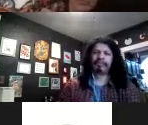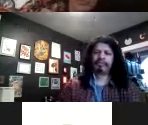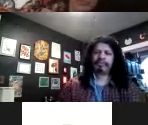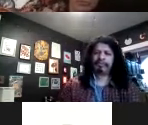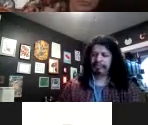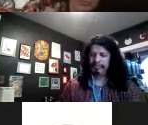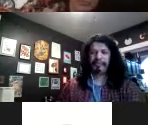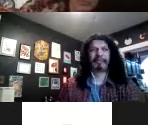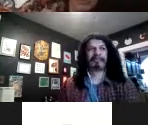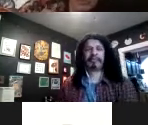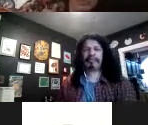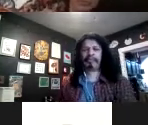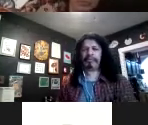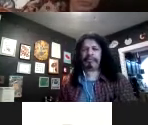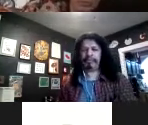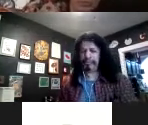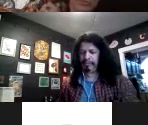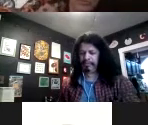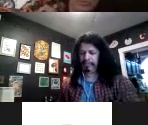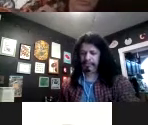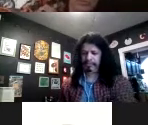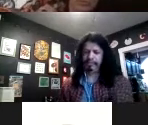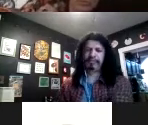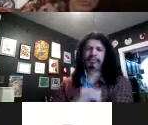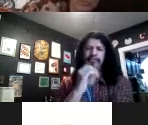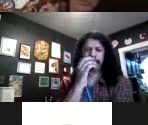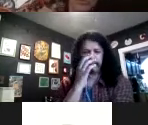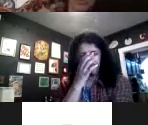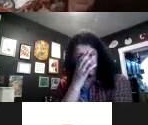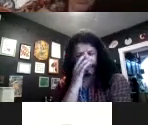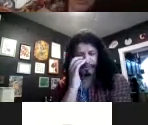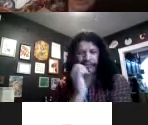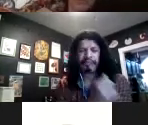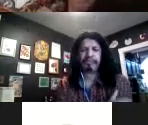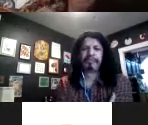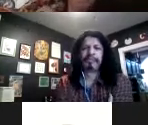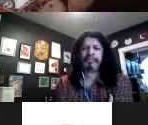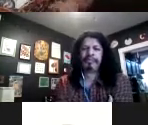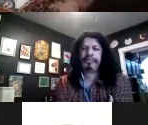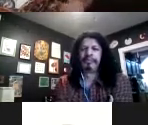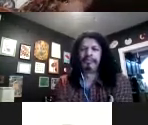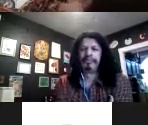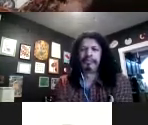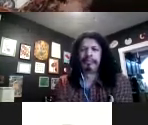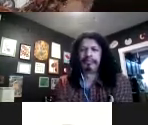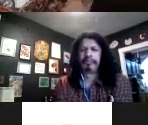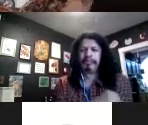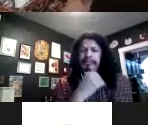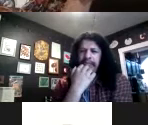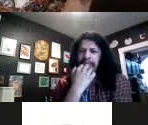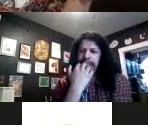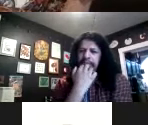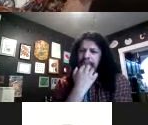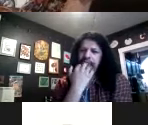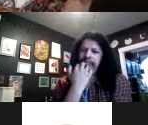of tool is that vulnerable road users are protected. So there's a lot of buffering for the sidewalk, for the people who are